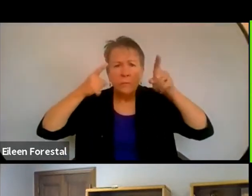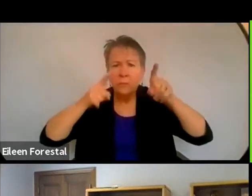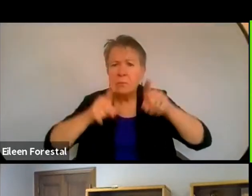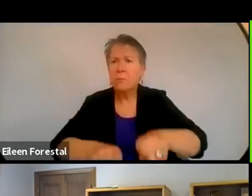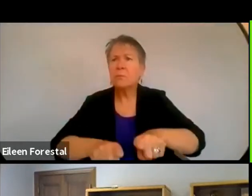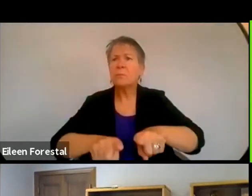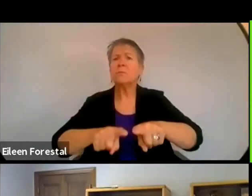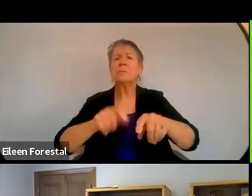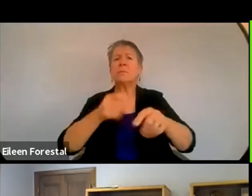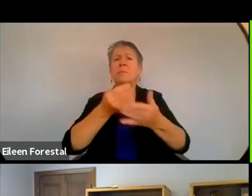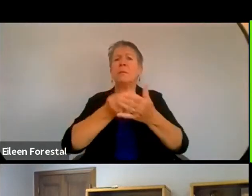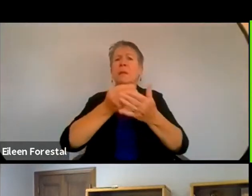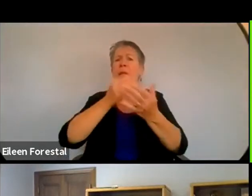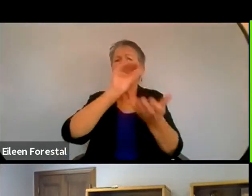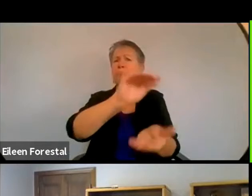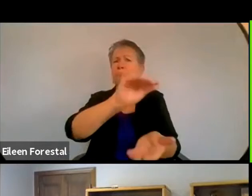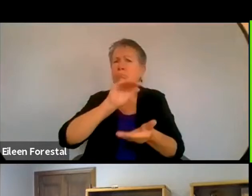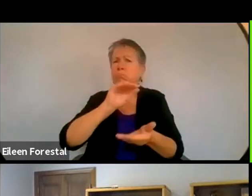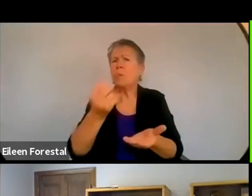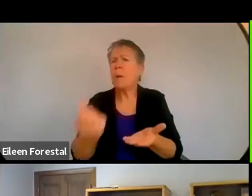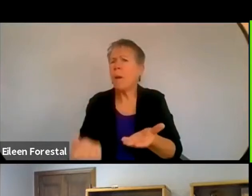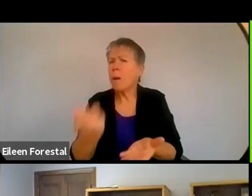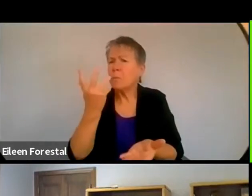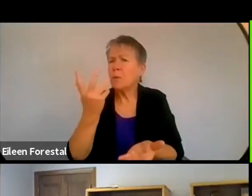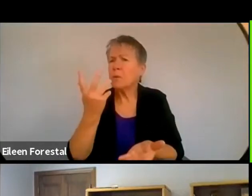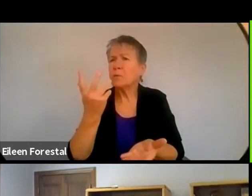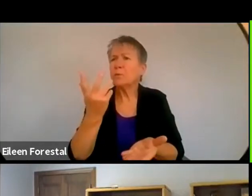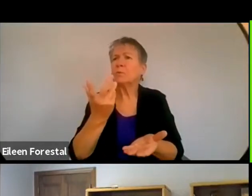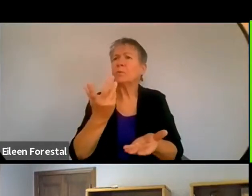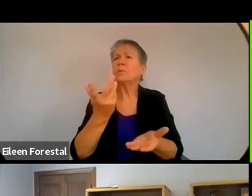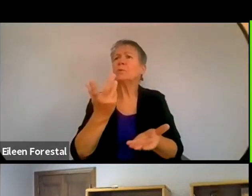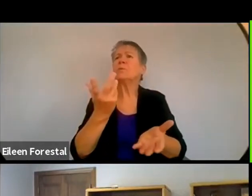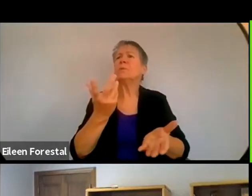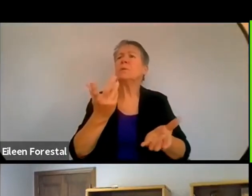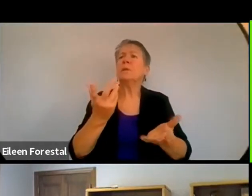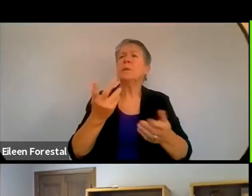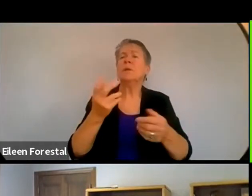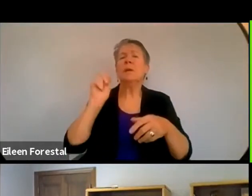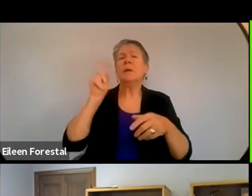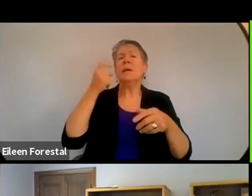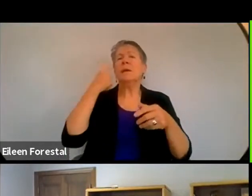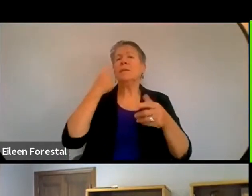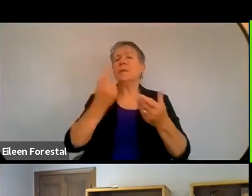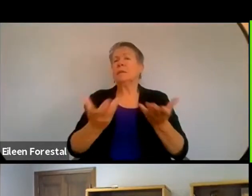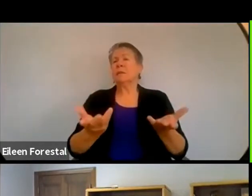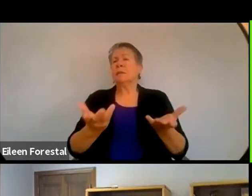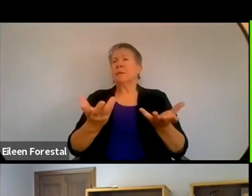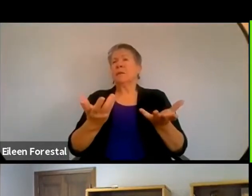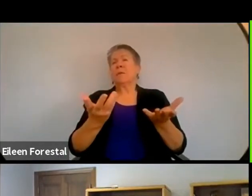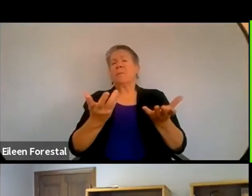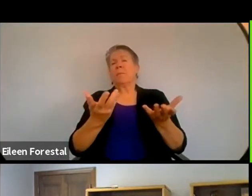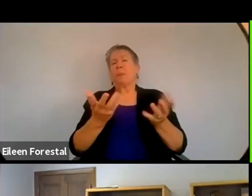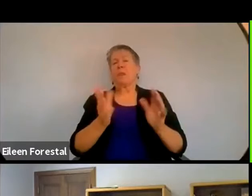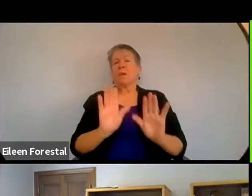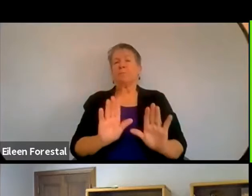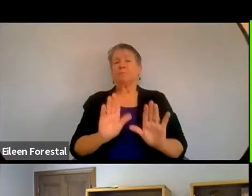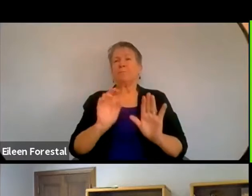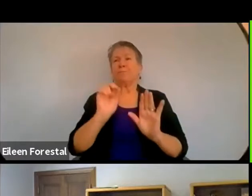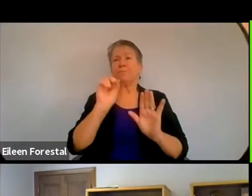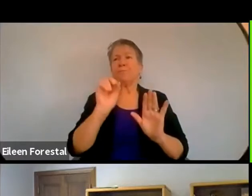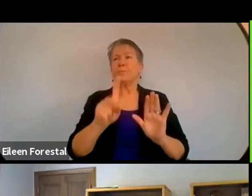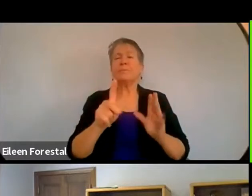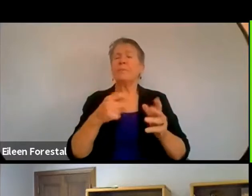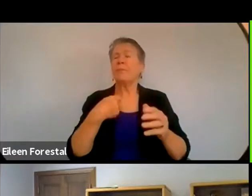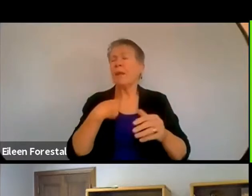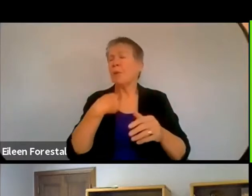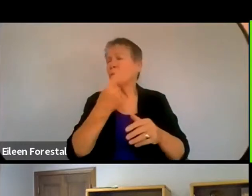I think that's really irresponsible by Larry, who's an Englewood product, by the way. He should know better. We've said this before. I got elected for